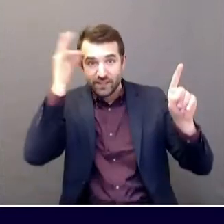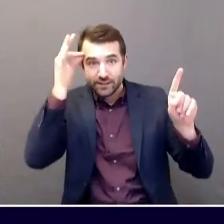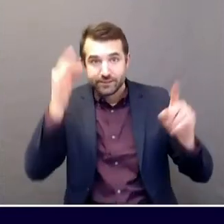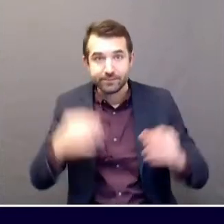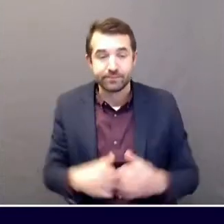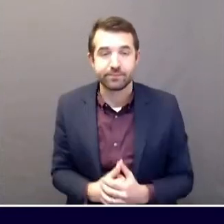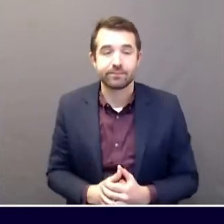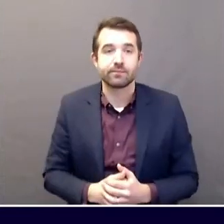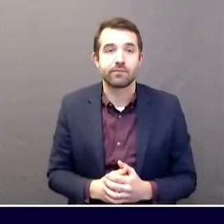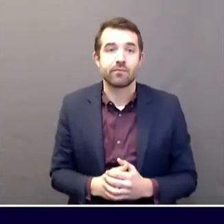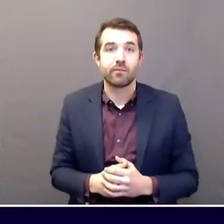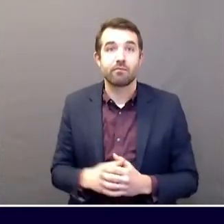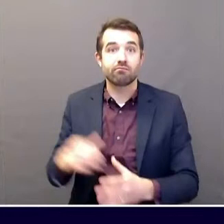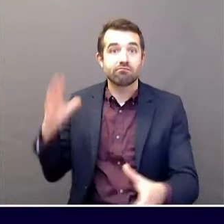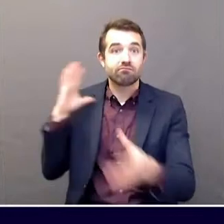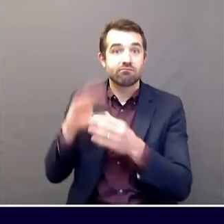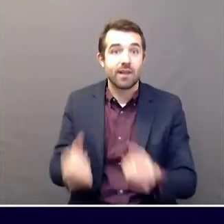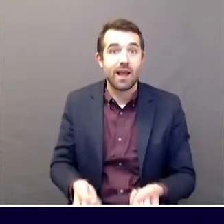have been